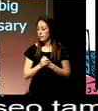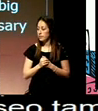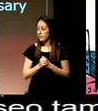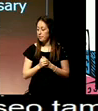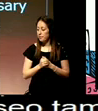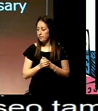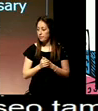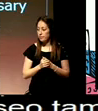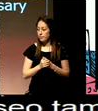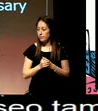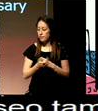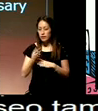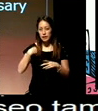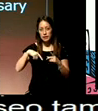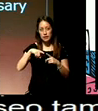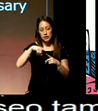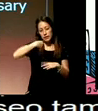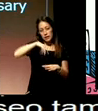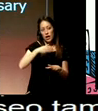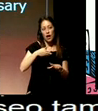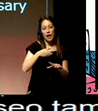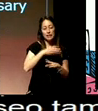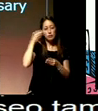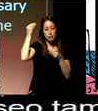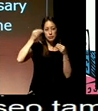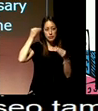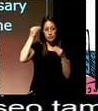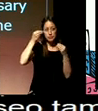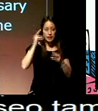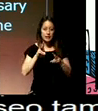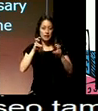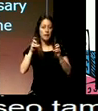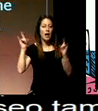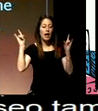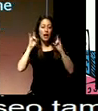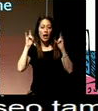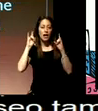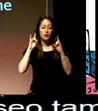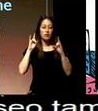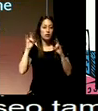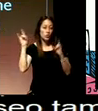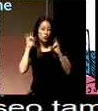order to limit the echo effect and sound interferences.